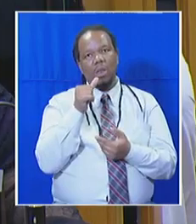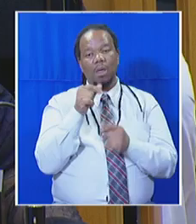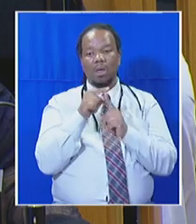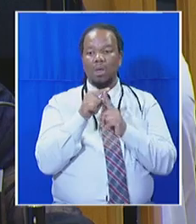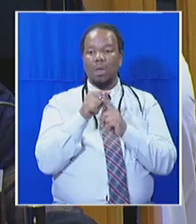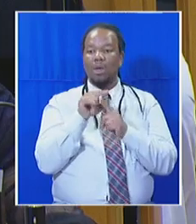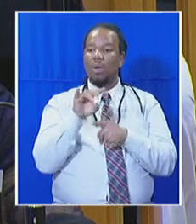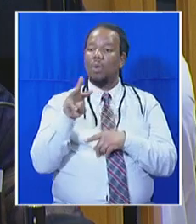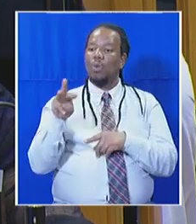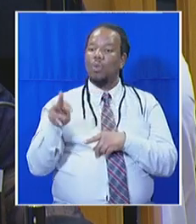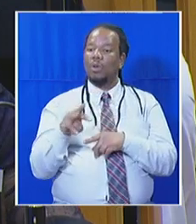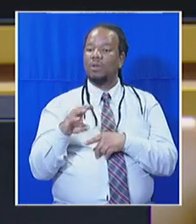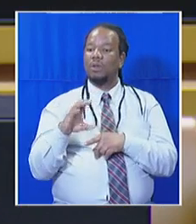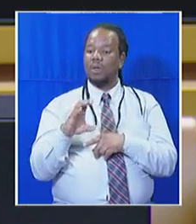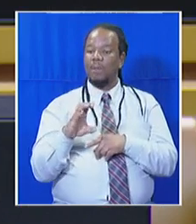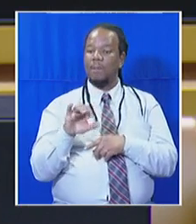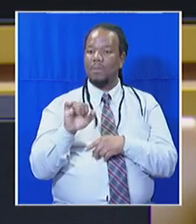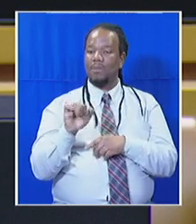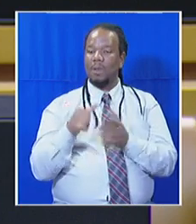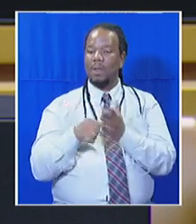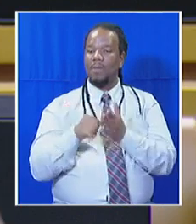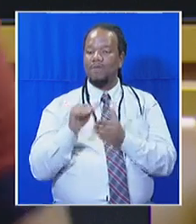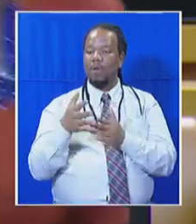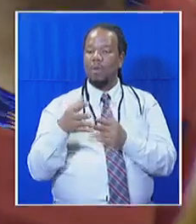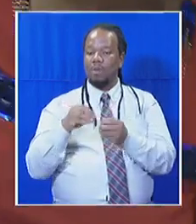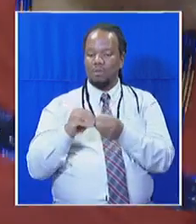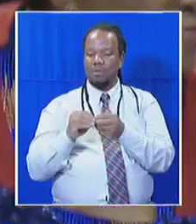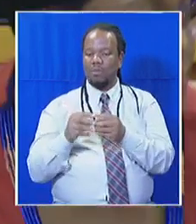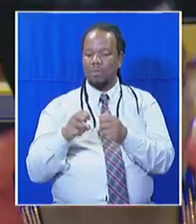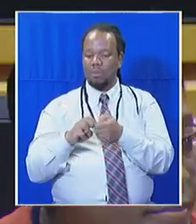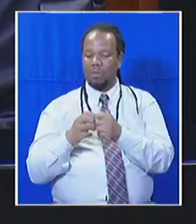is number 4 on the blue drop. Thank you very much.